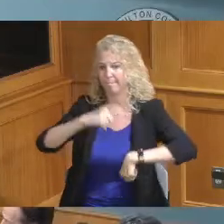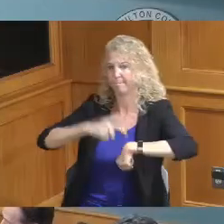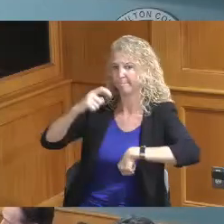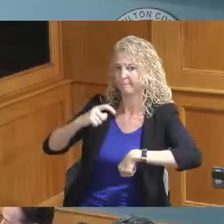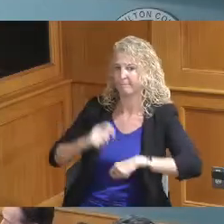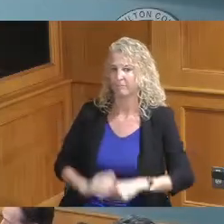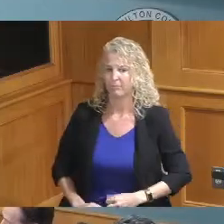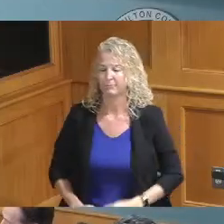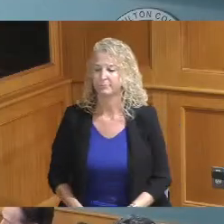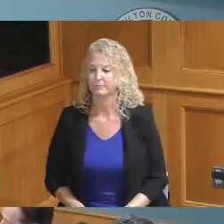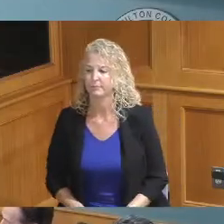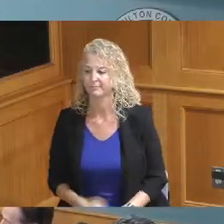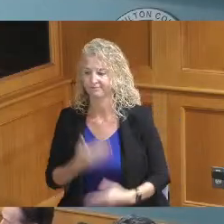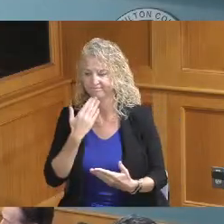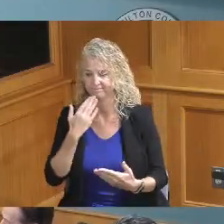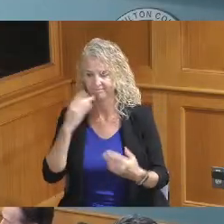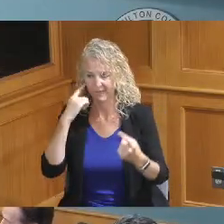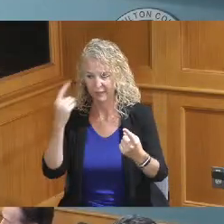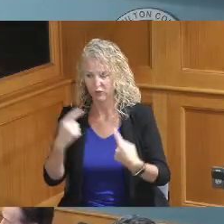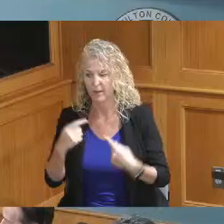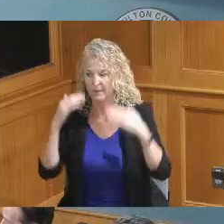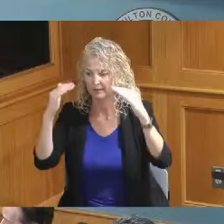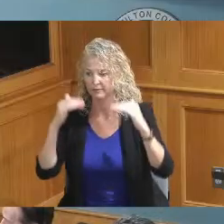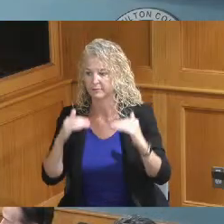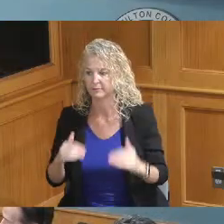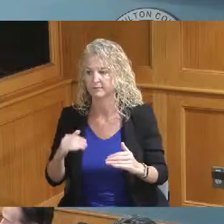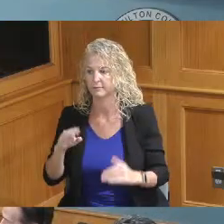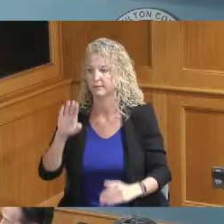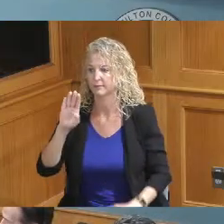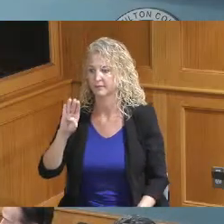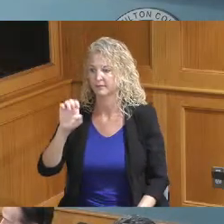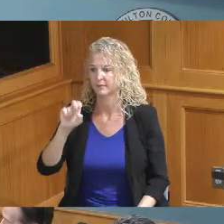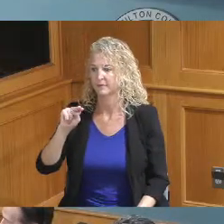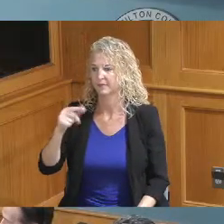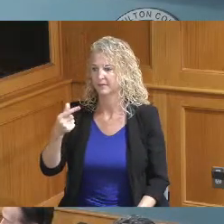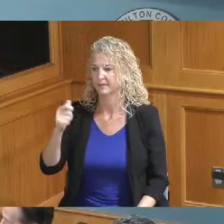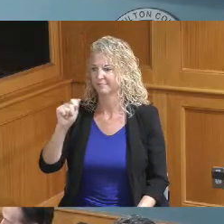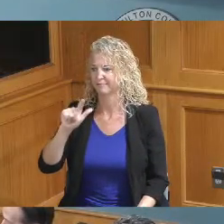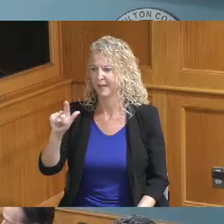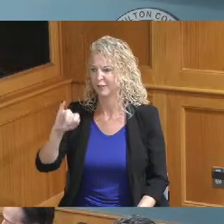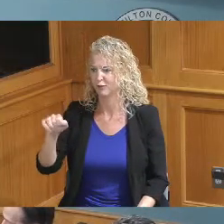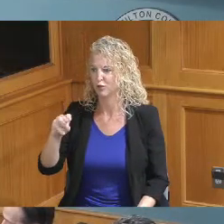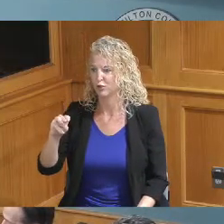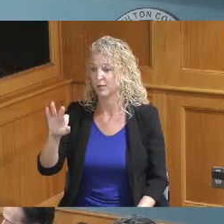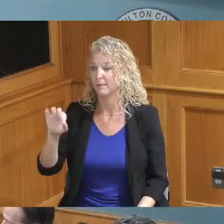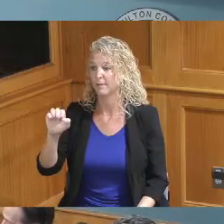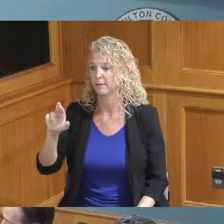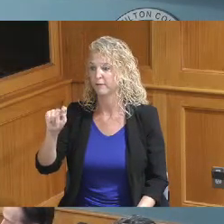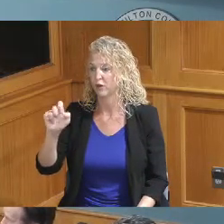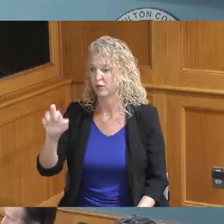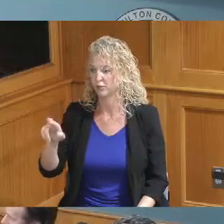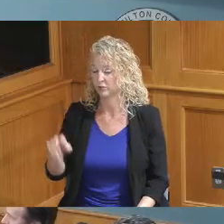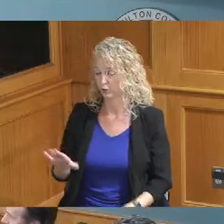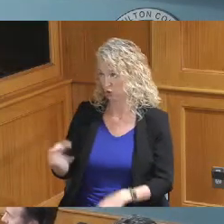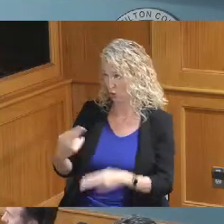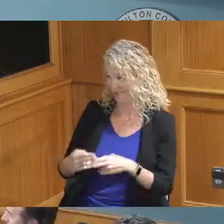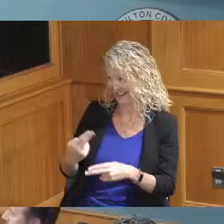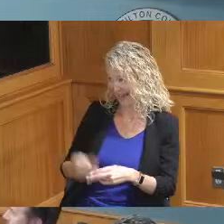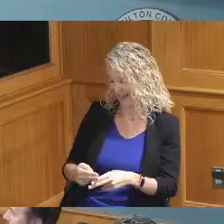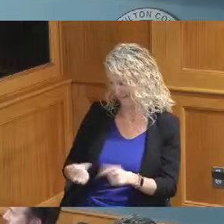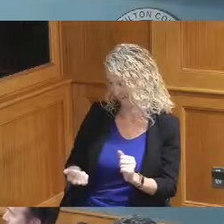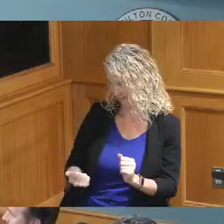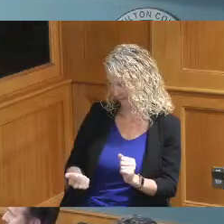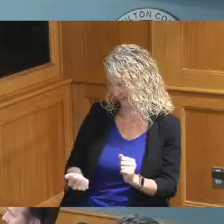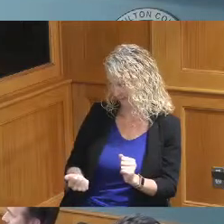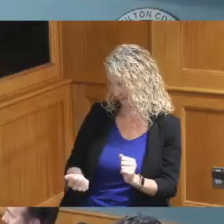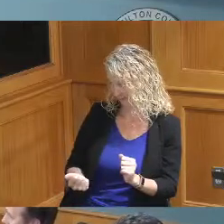Thank you. Thank you for being here. Our next speaker is Bengal Jim Foster. I didn't know that was part of your official title, but that's what